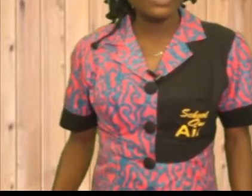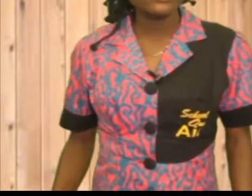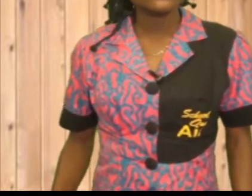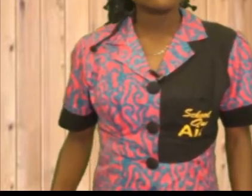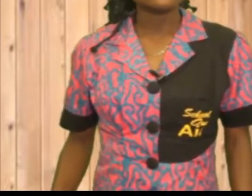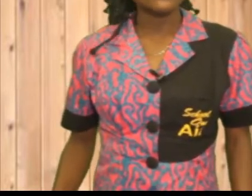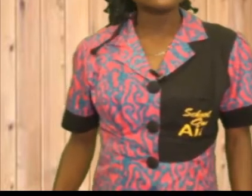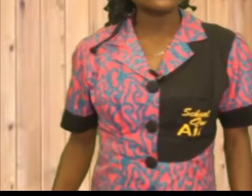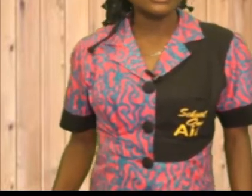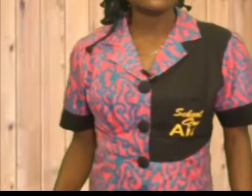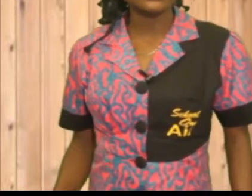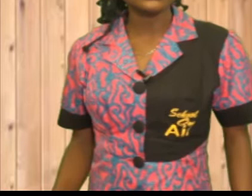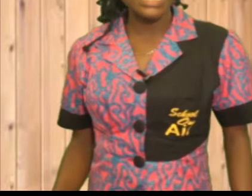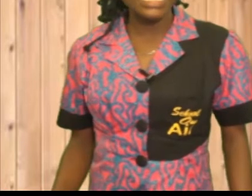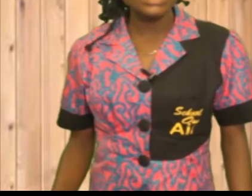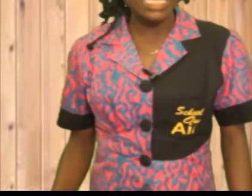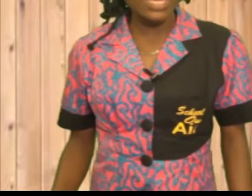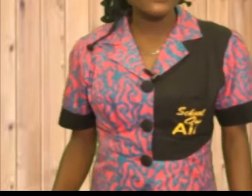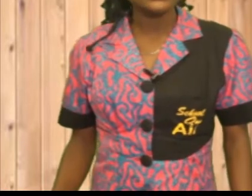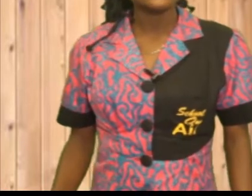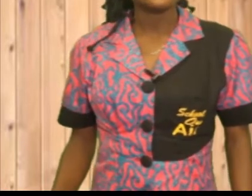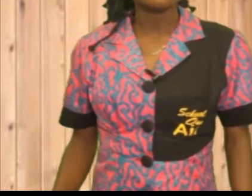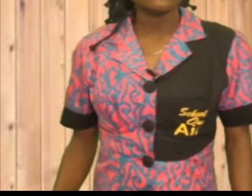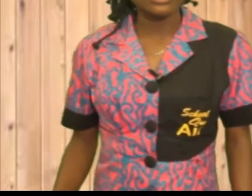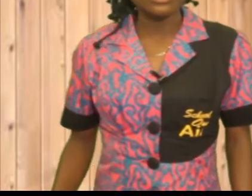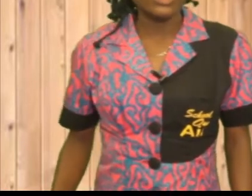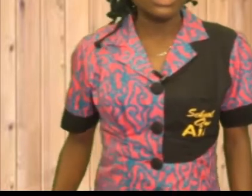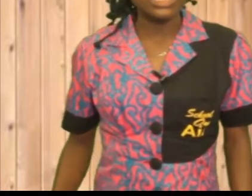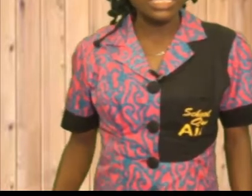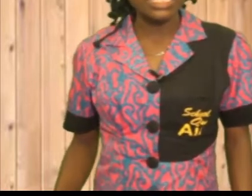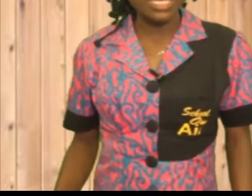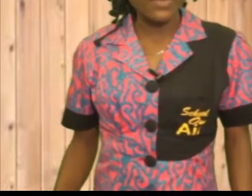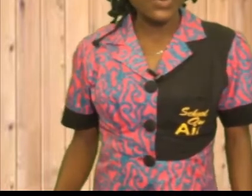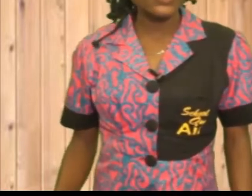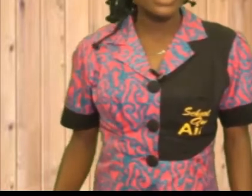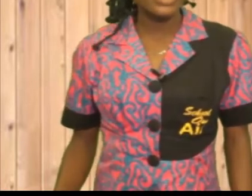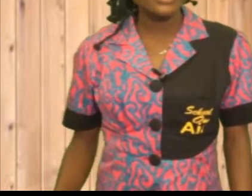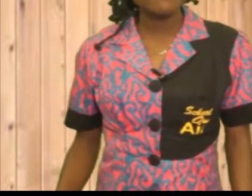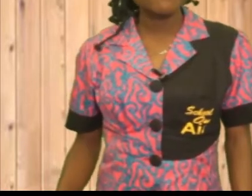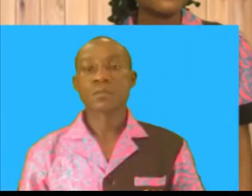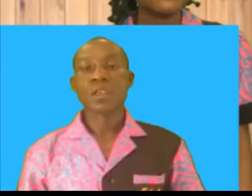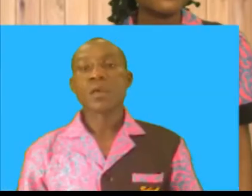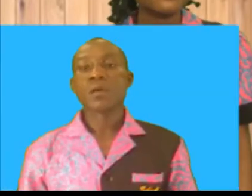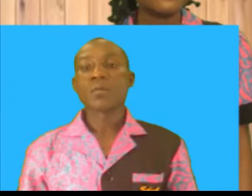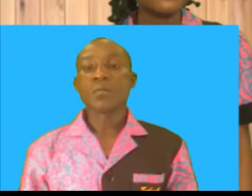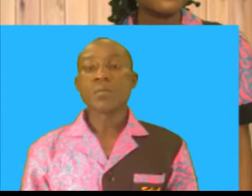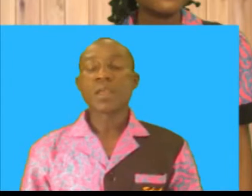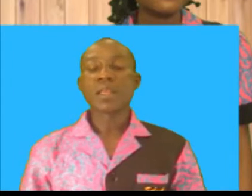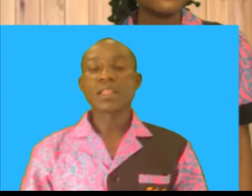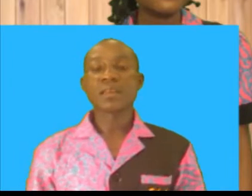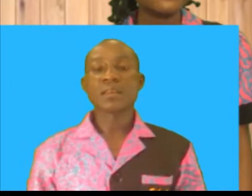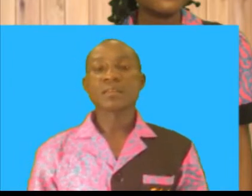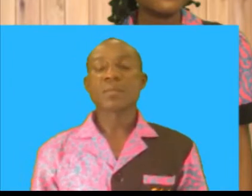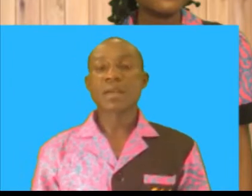them, but you also know how to recognize them in words when you see them, okay?